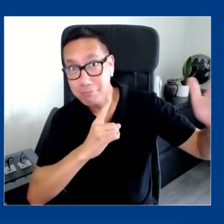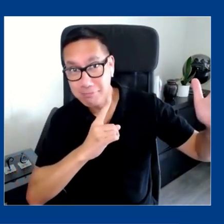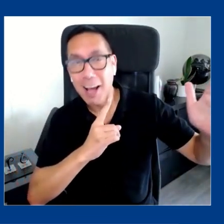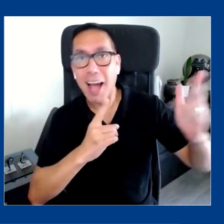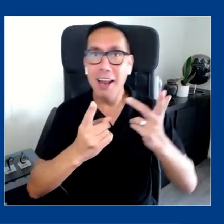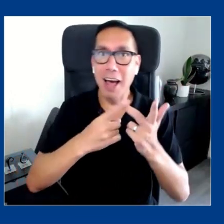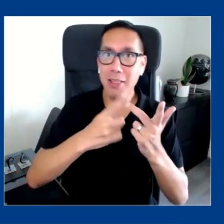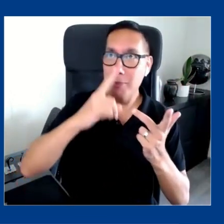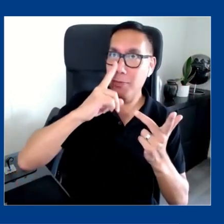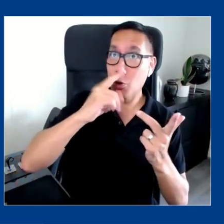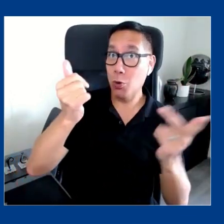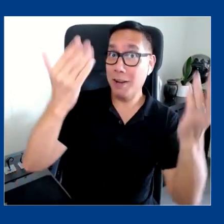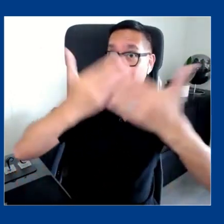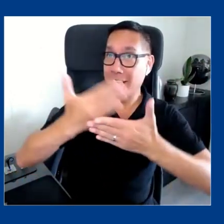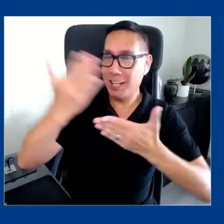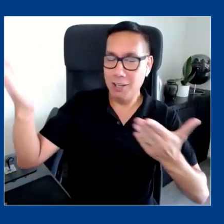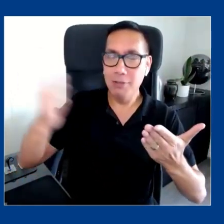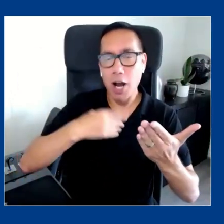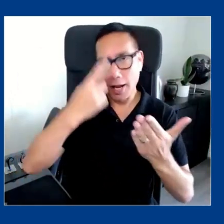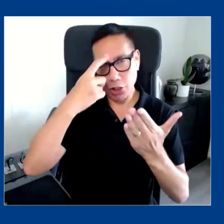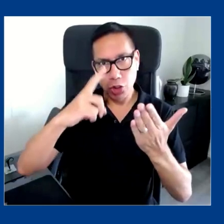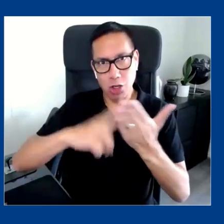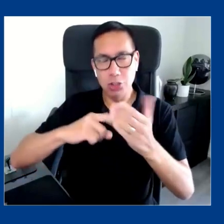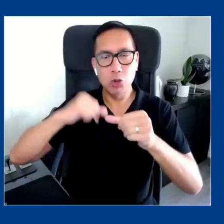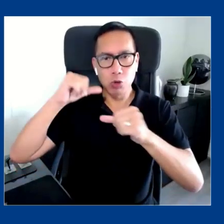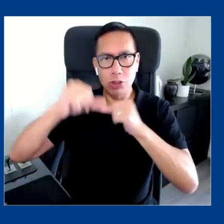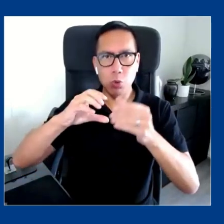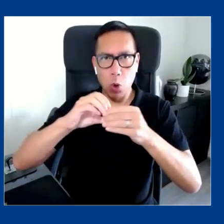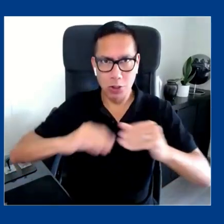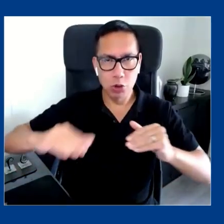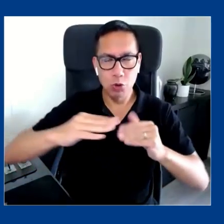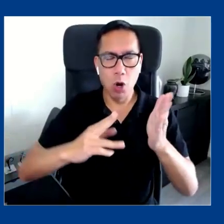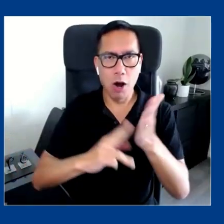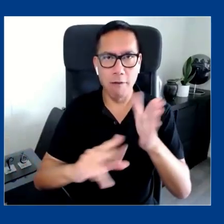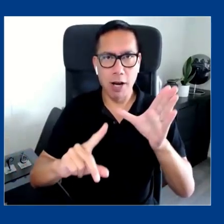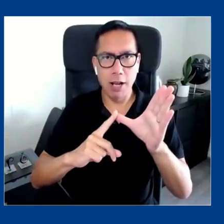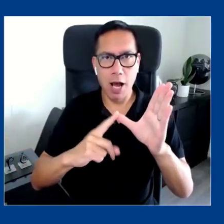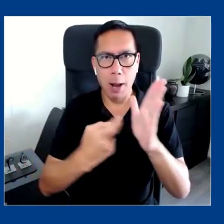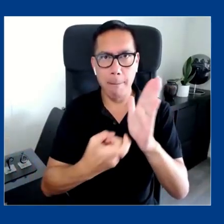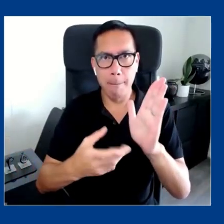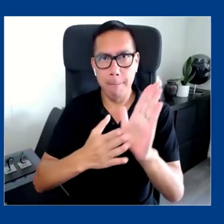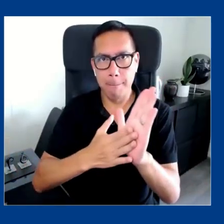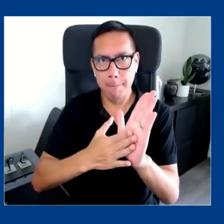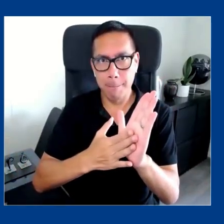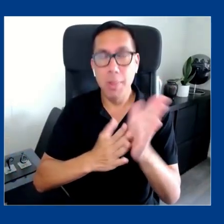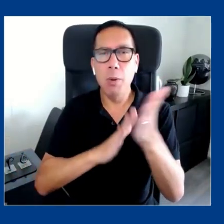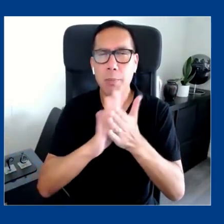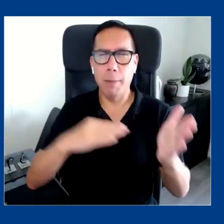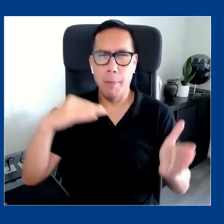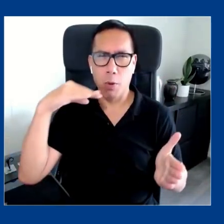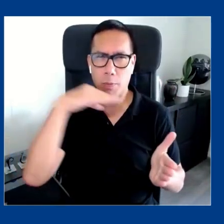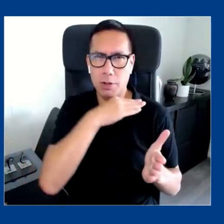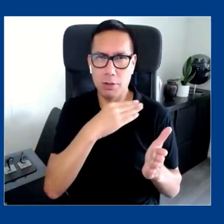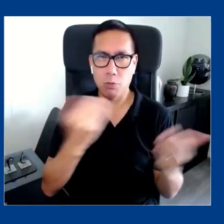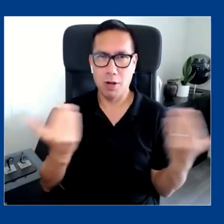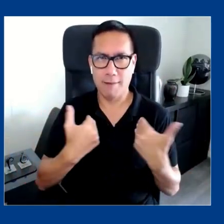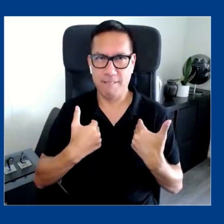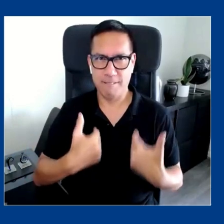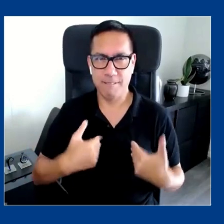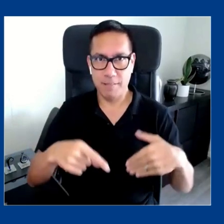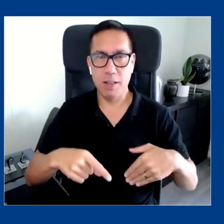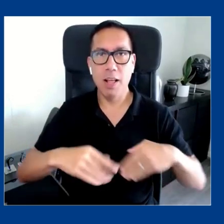I acknowledge the traditional owners of Naam. That's Melbourne, where I am. This is the country of the